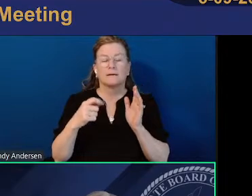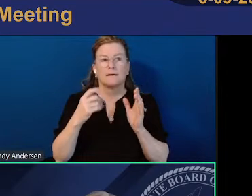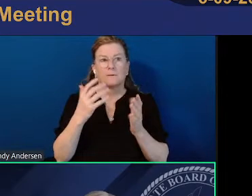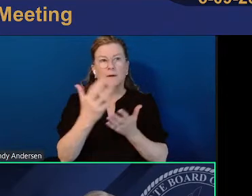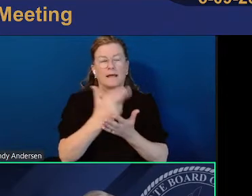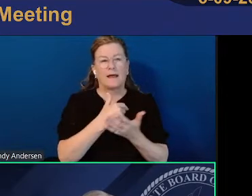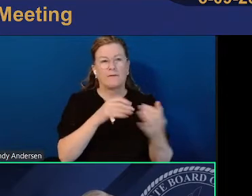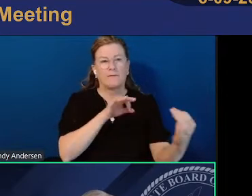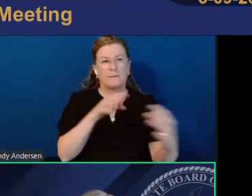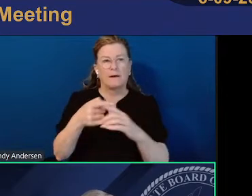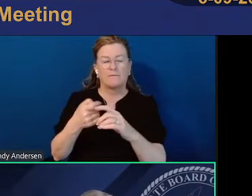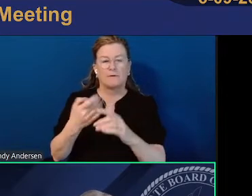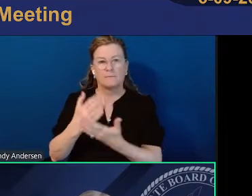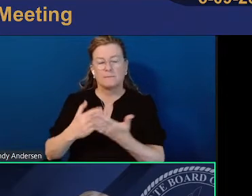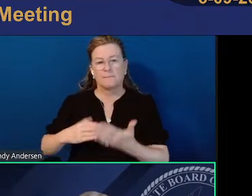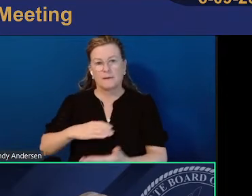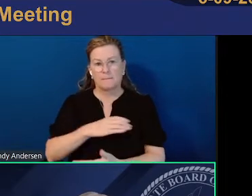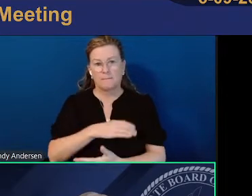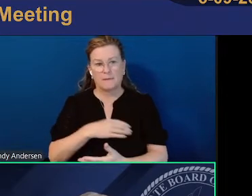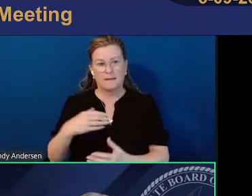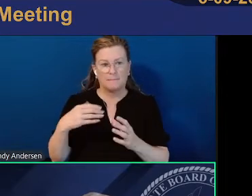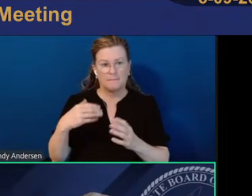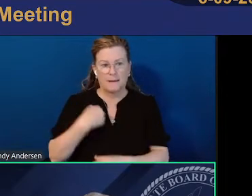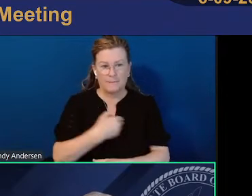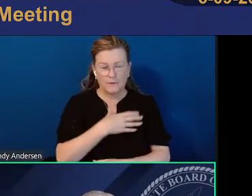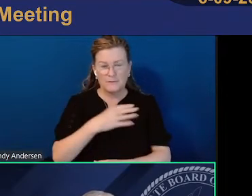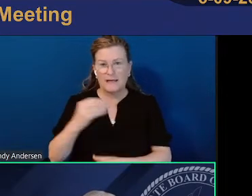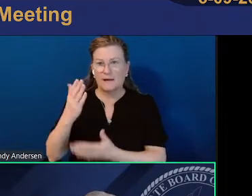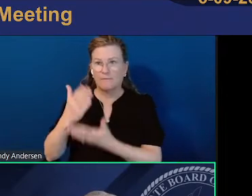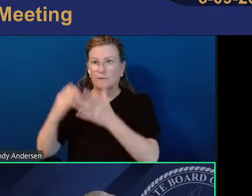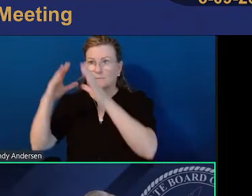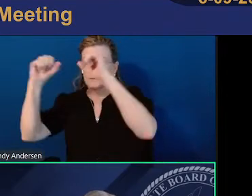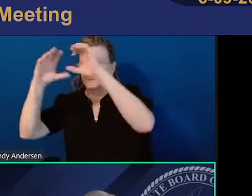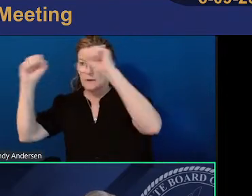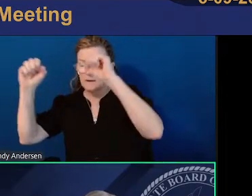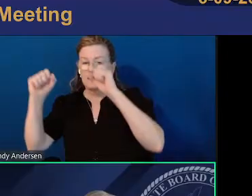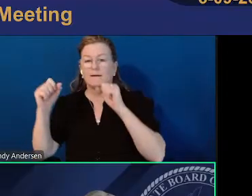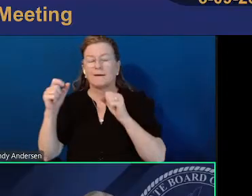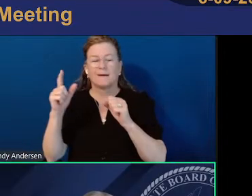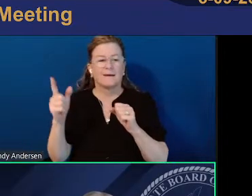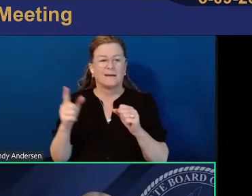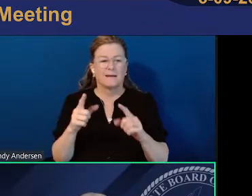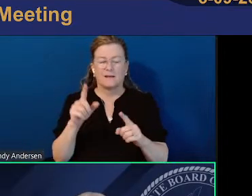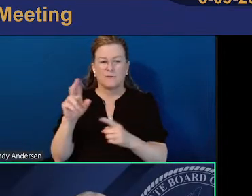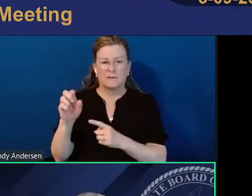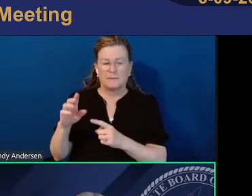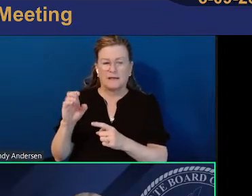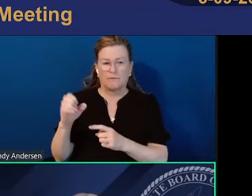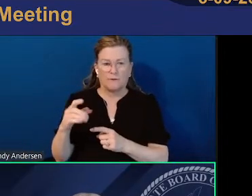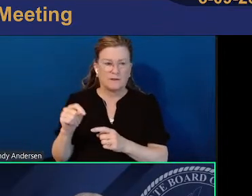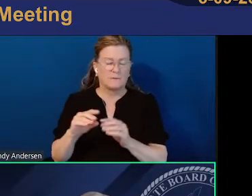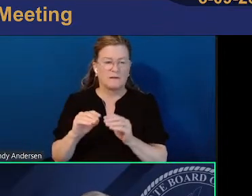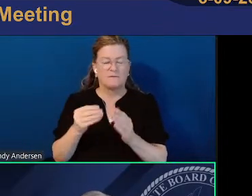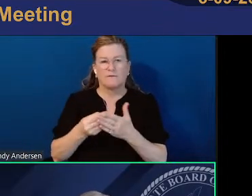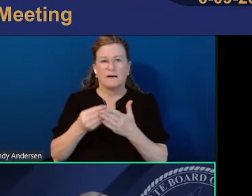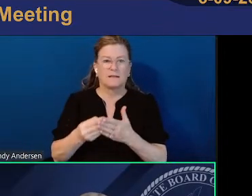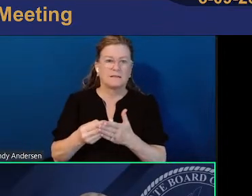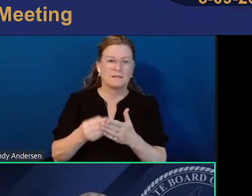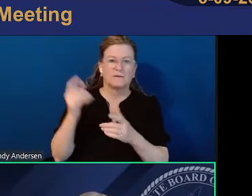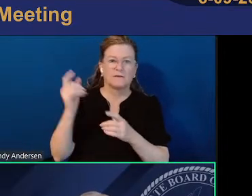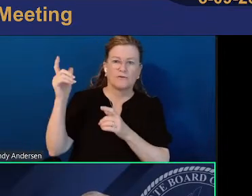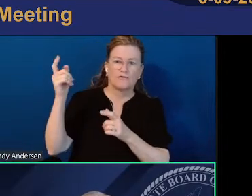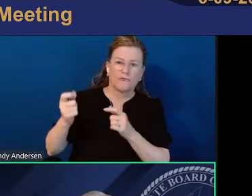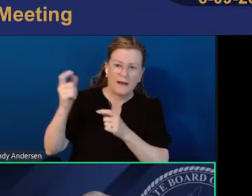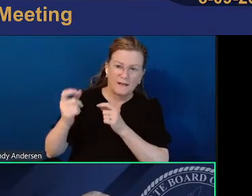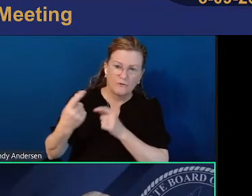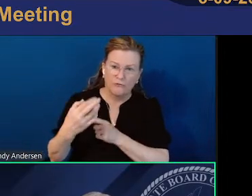committee members and from superintendents, there was a lack of clarity around the USDB enrichment funds and the grants and the processes around